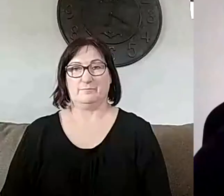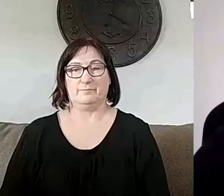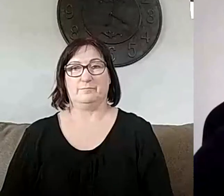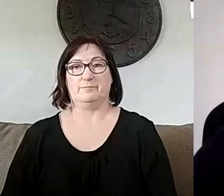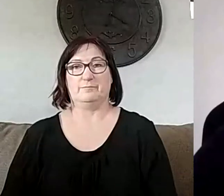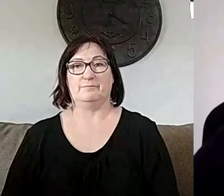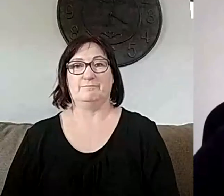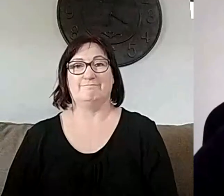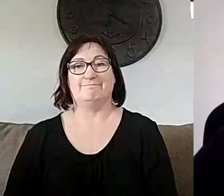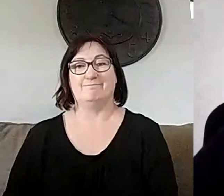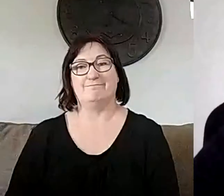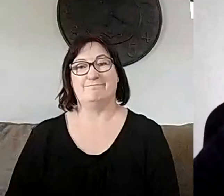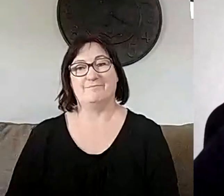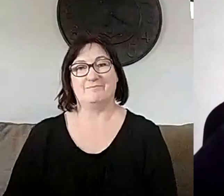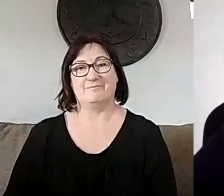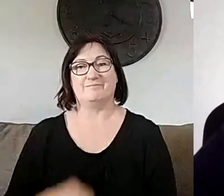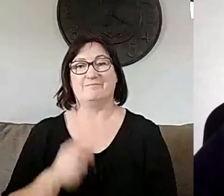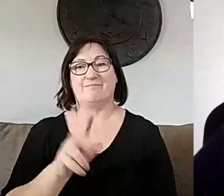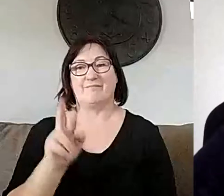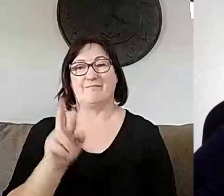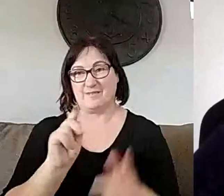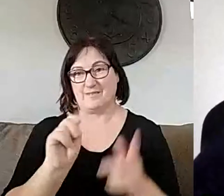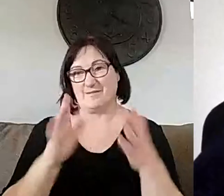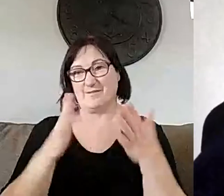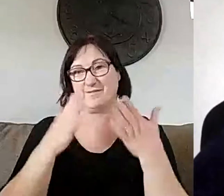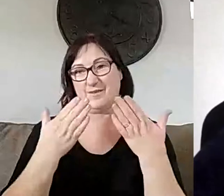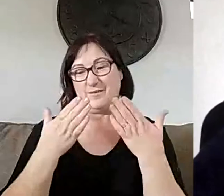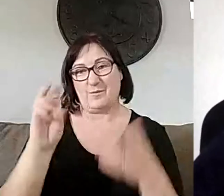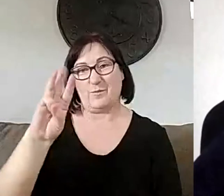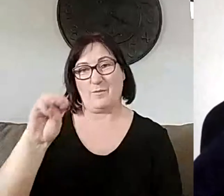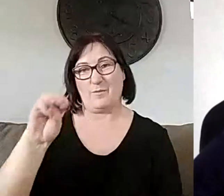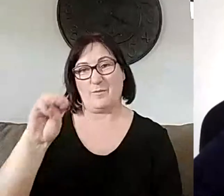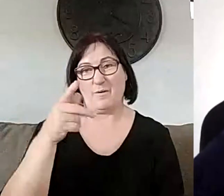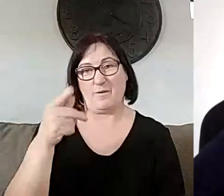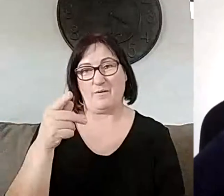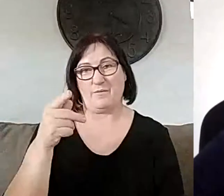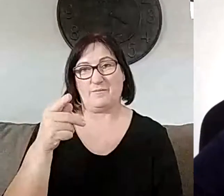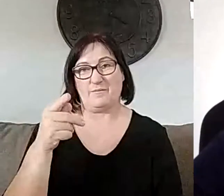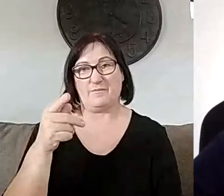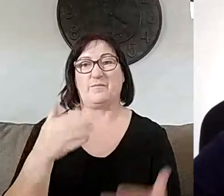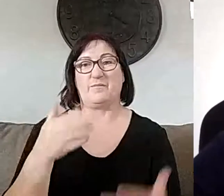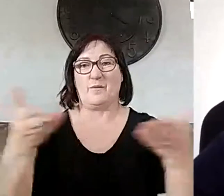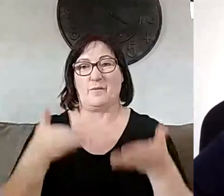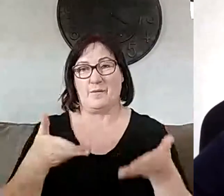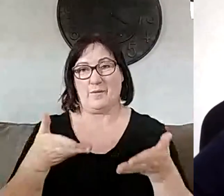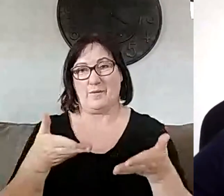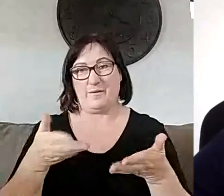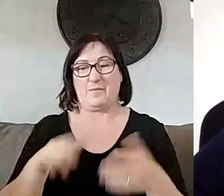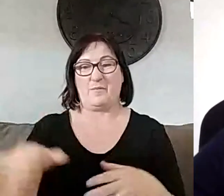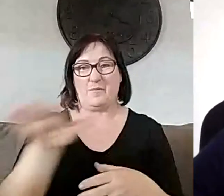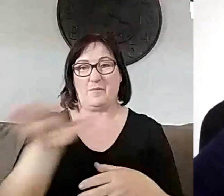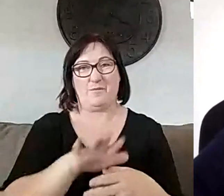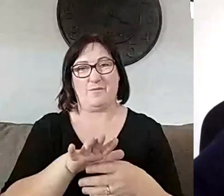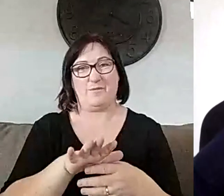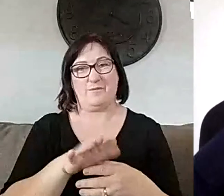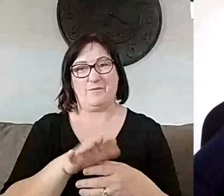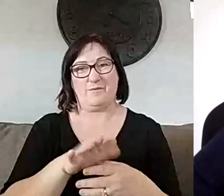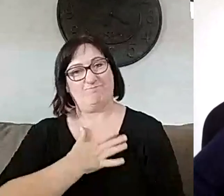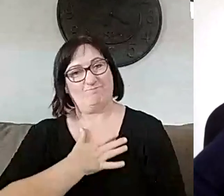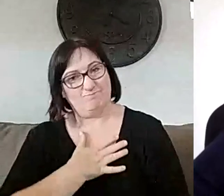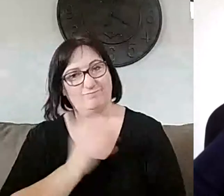Thank you very much, Mark and colleagues. Welcome, everybody. It's an absolute pleasure to be here today. And